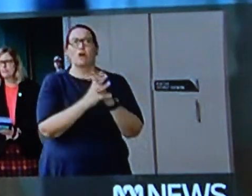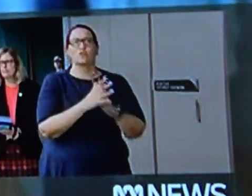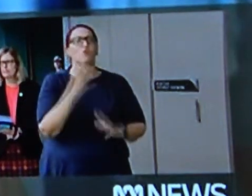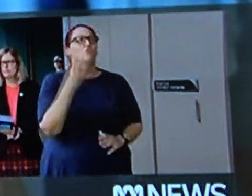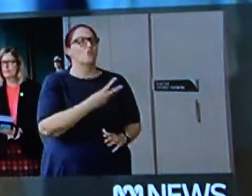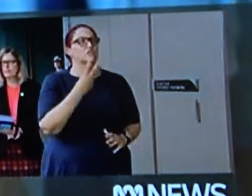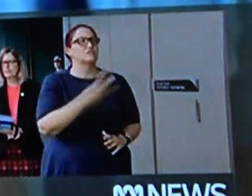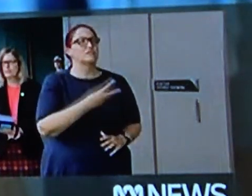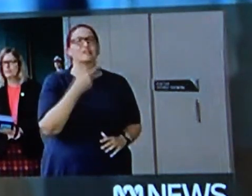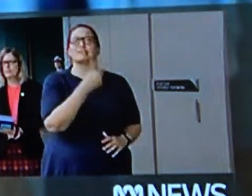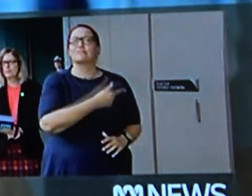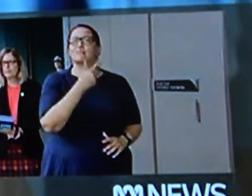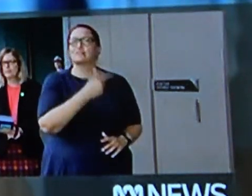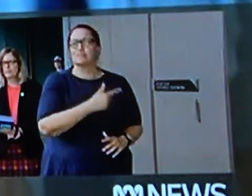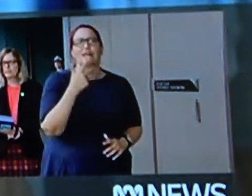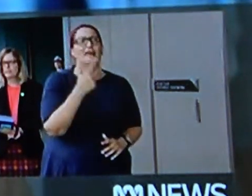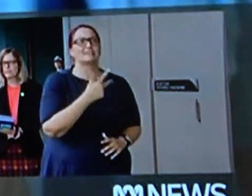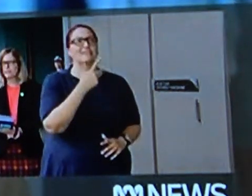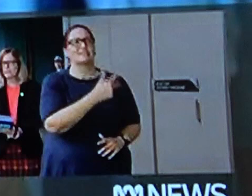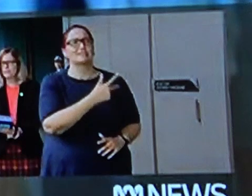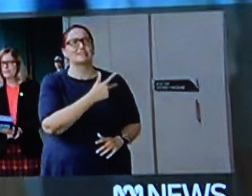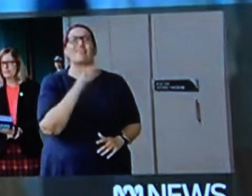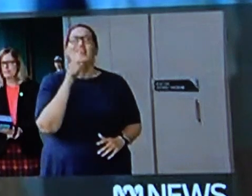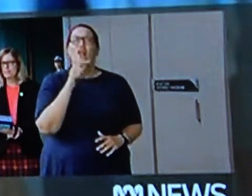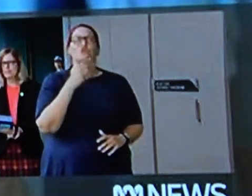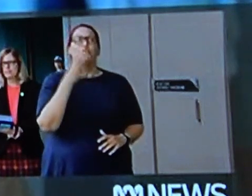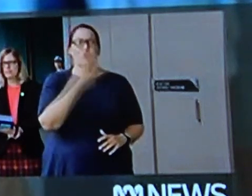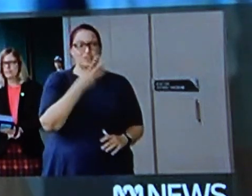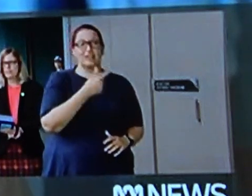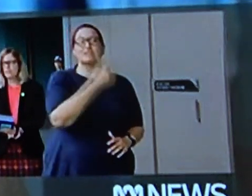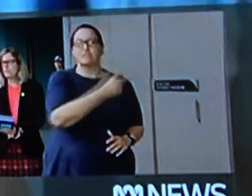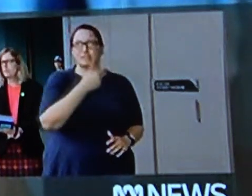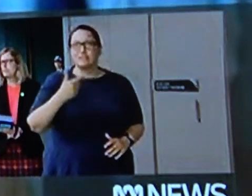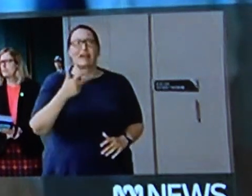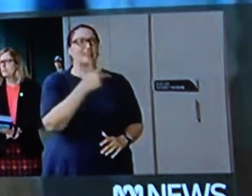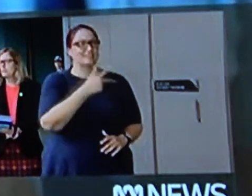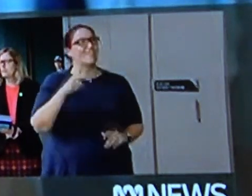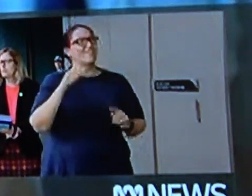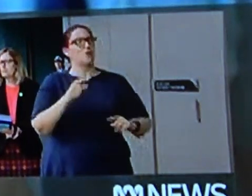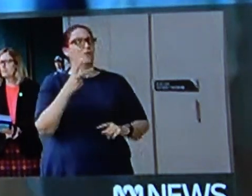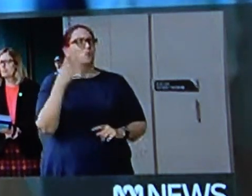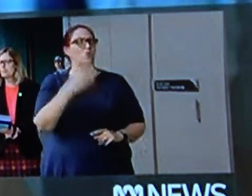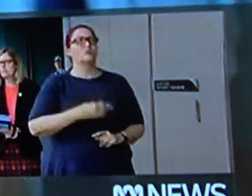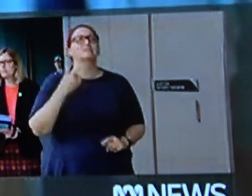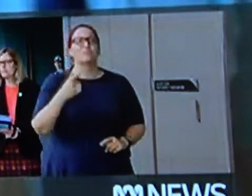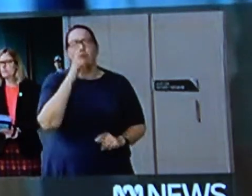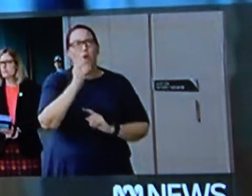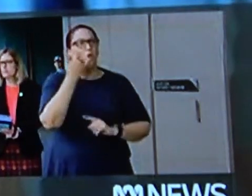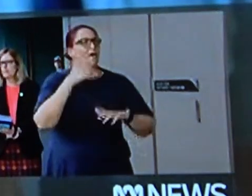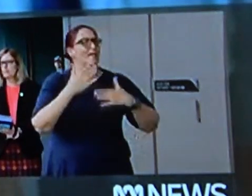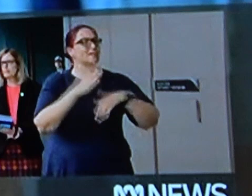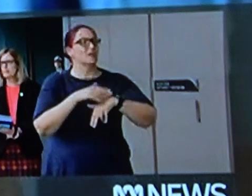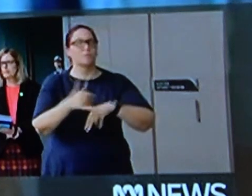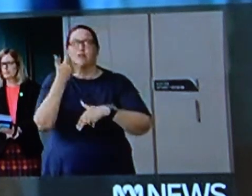77 88. We'll make sure you get that support and that assistance. I know that we will all come together and adjust to